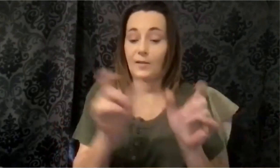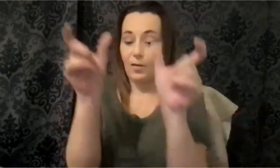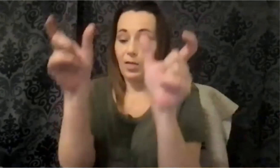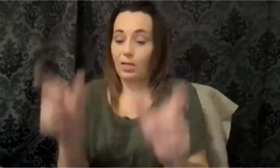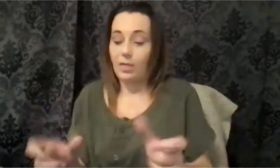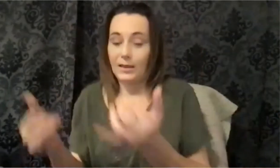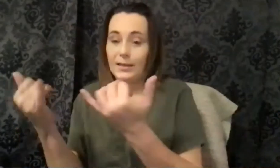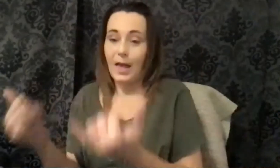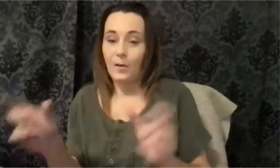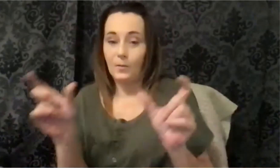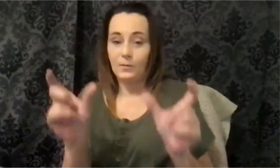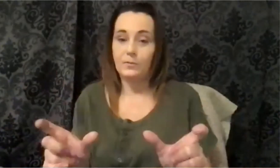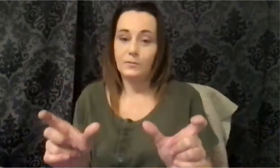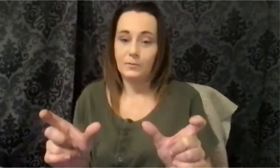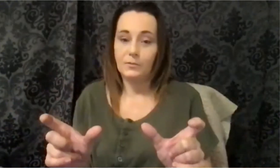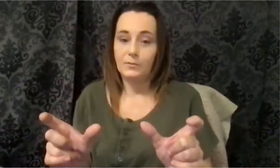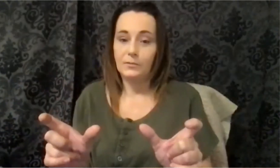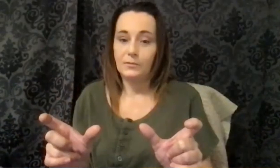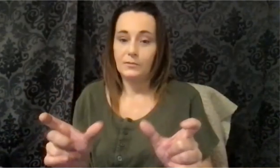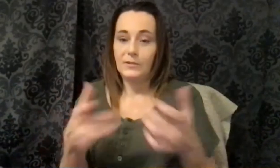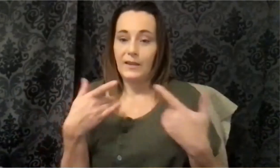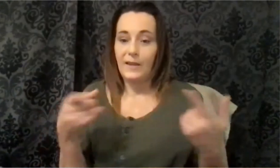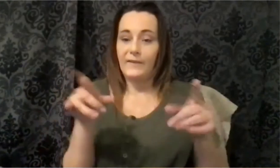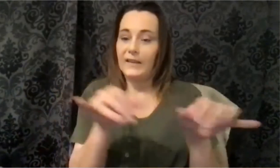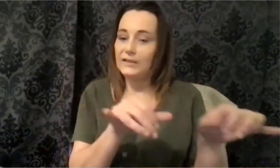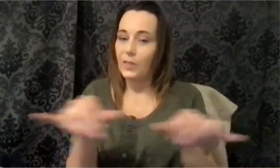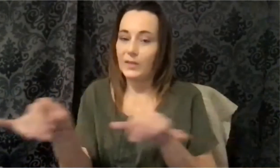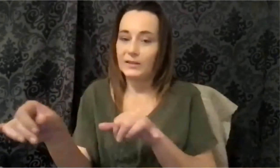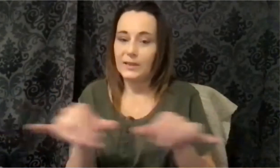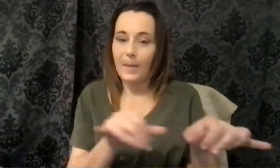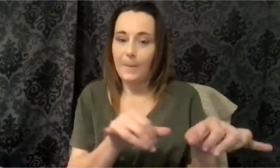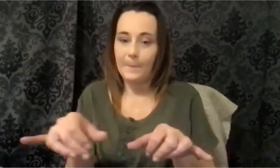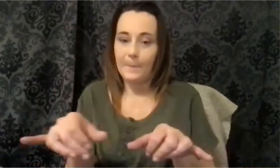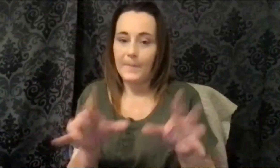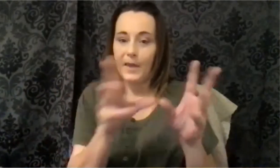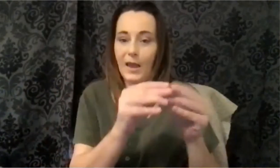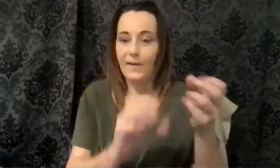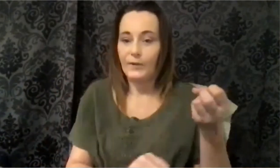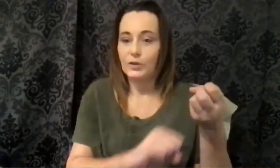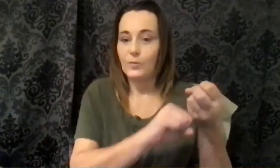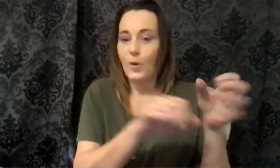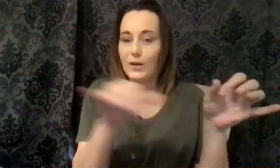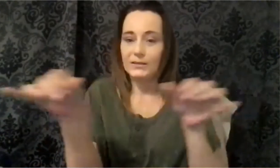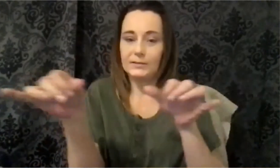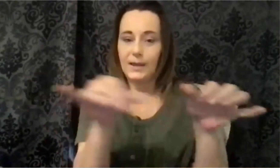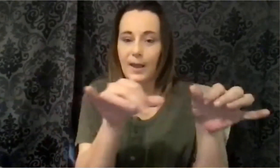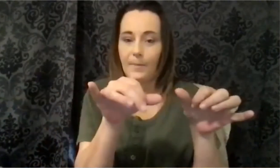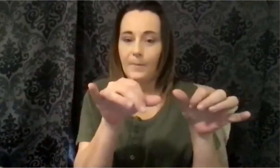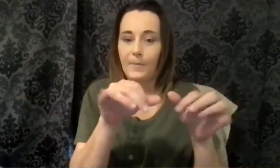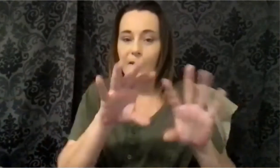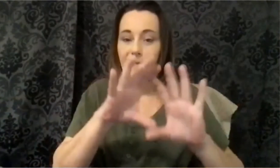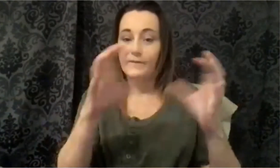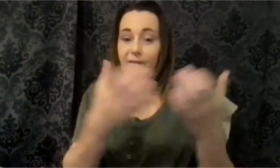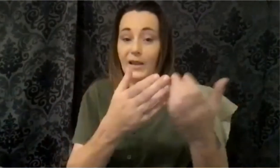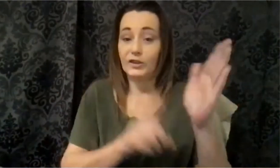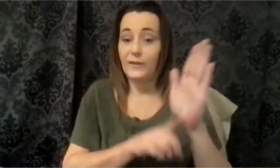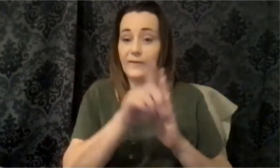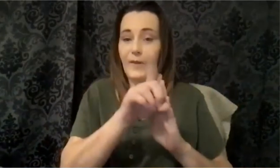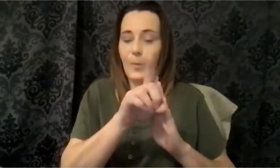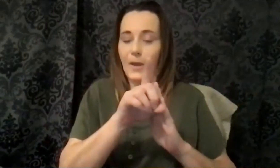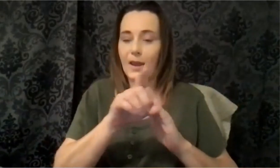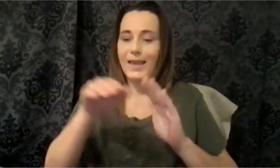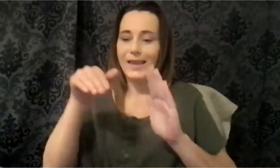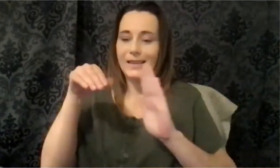obviously events are the same and conference support are the same. Fellowship development is lower, and